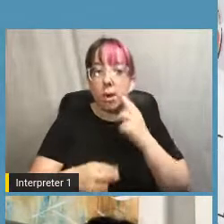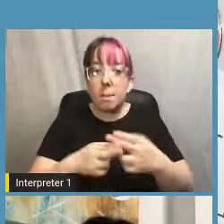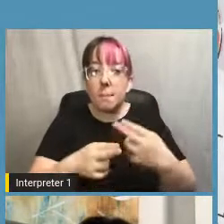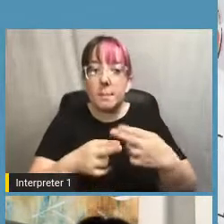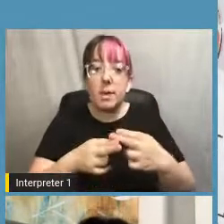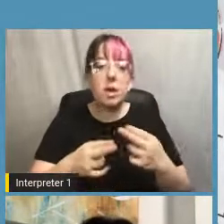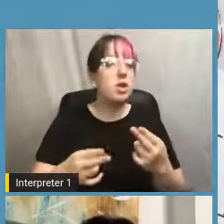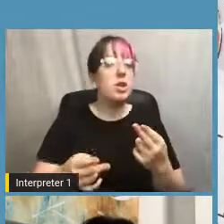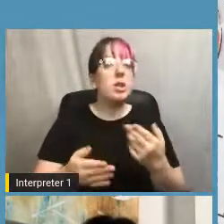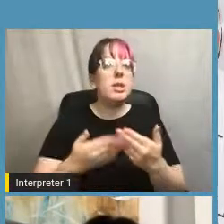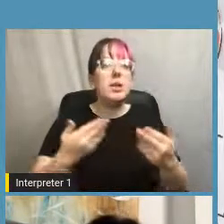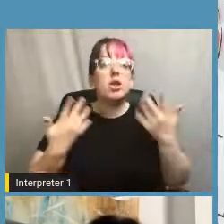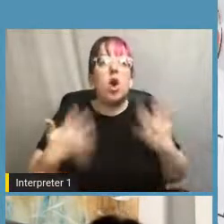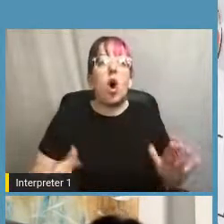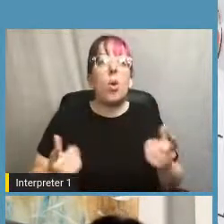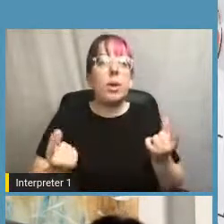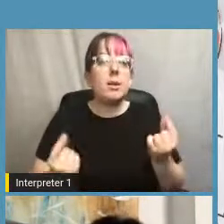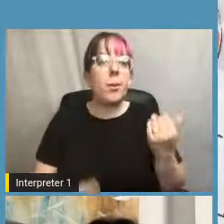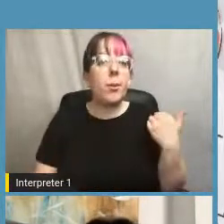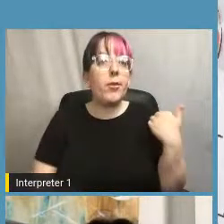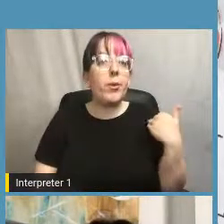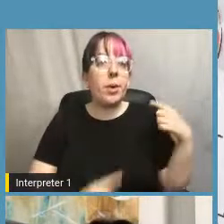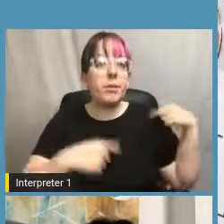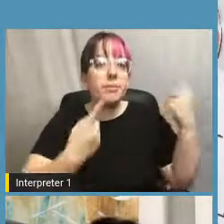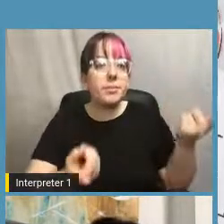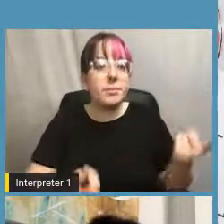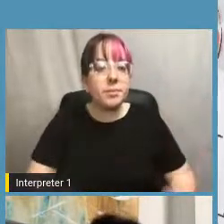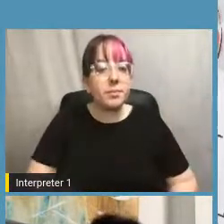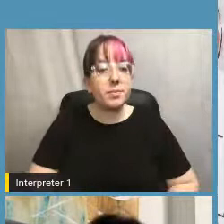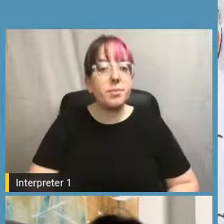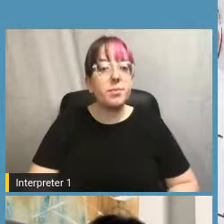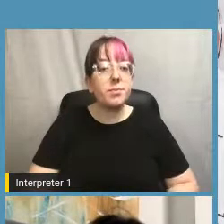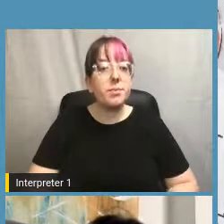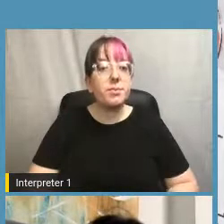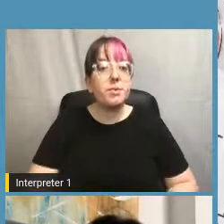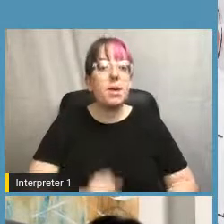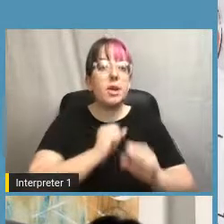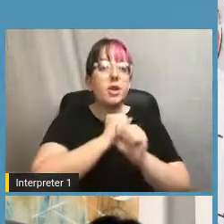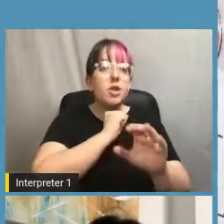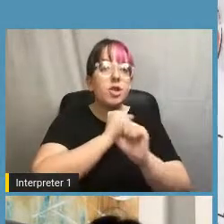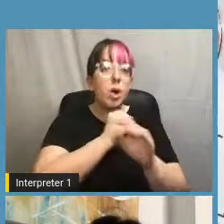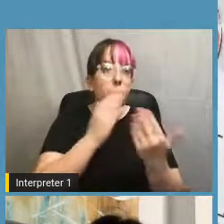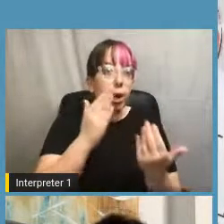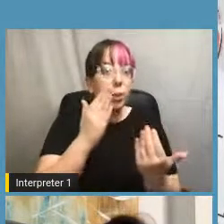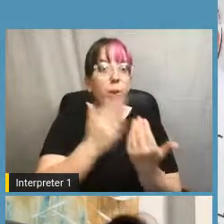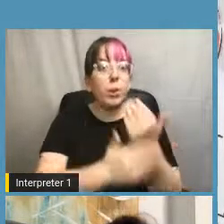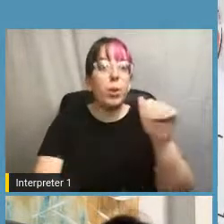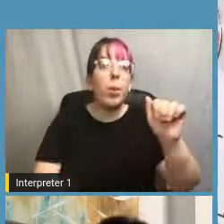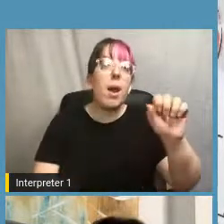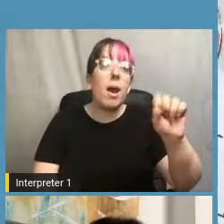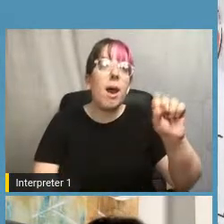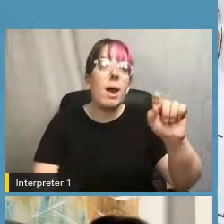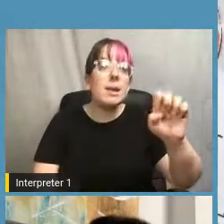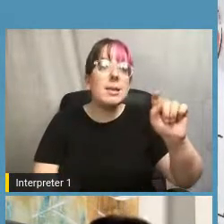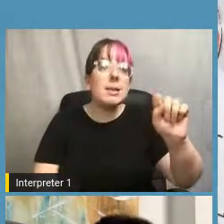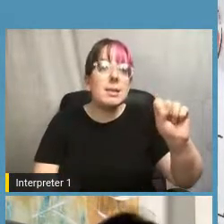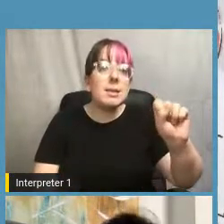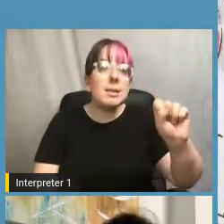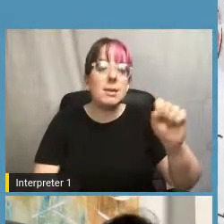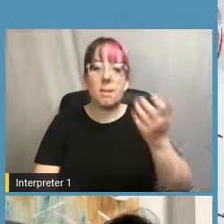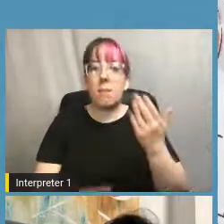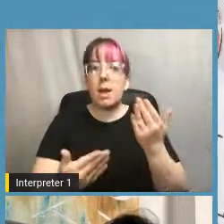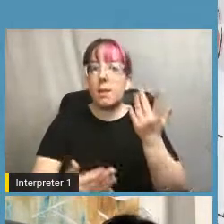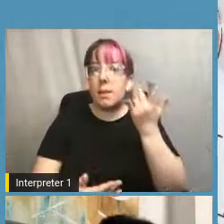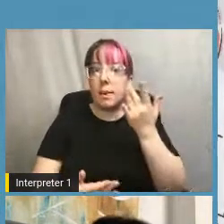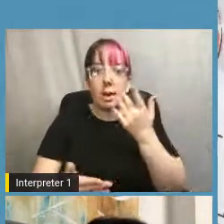already have done, unless you're using it as a way to generate new assets, and maybe because of funding, which we